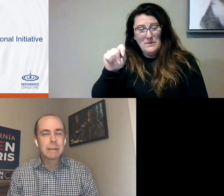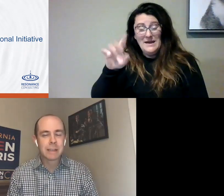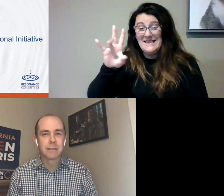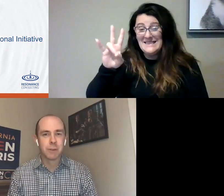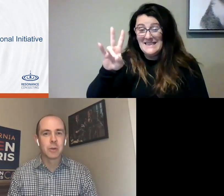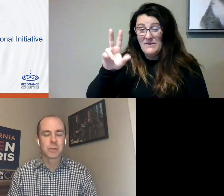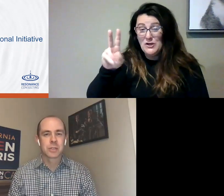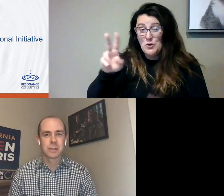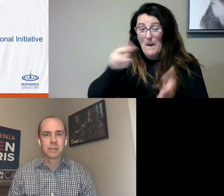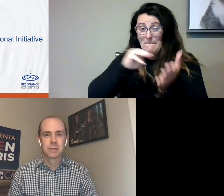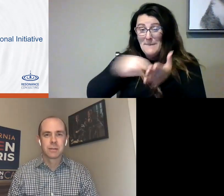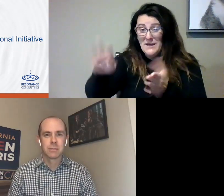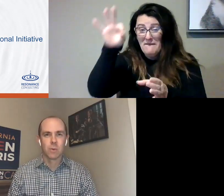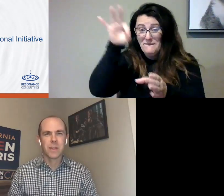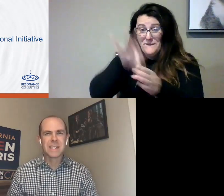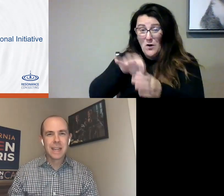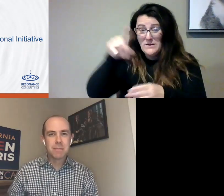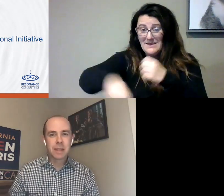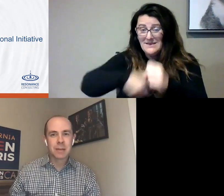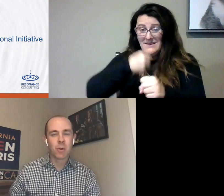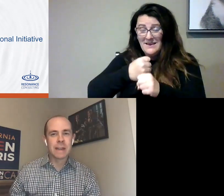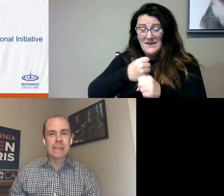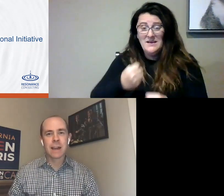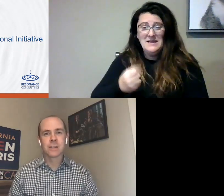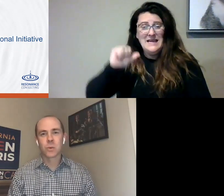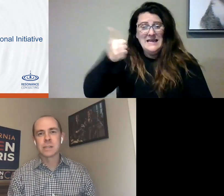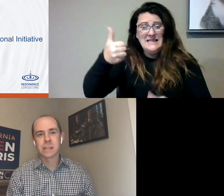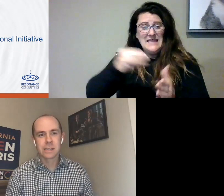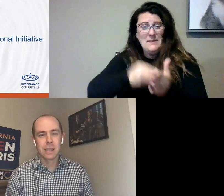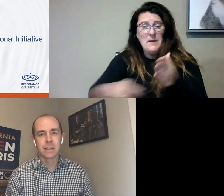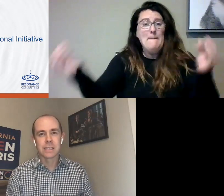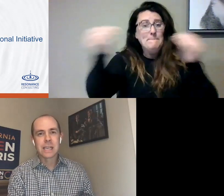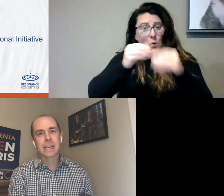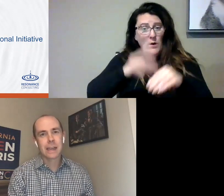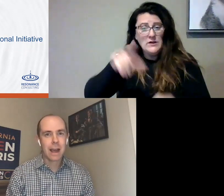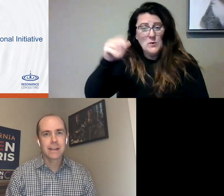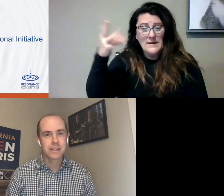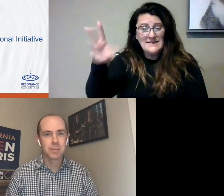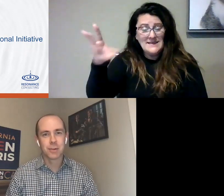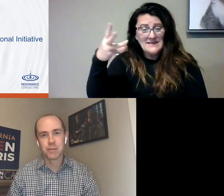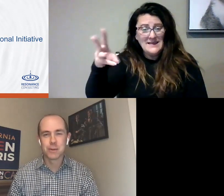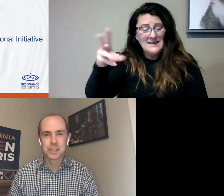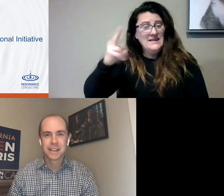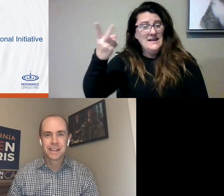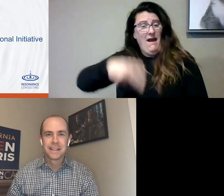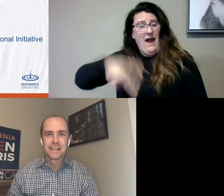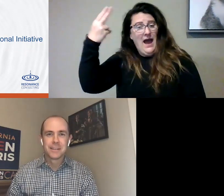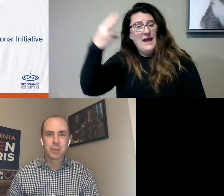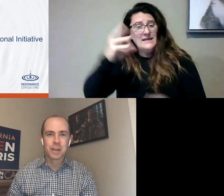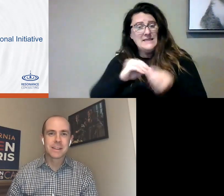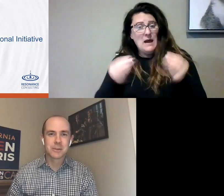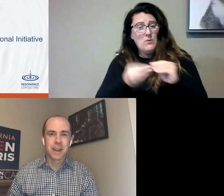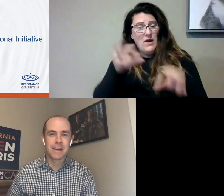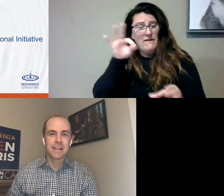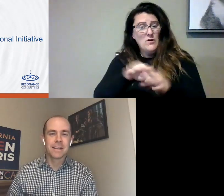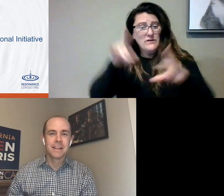72 million votes, more than 10 million more than he got in 2016, the second highest number of votes for